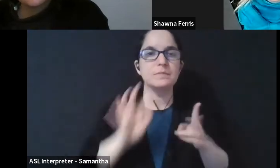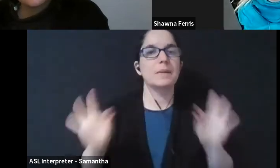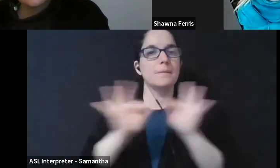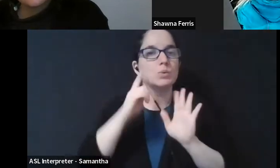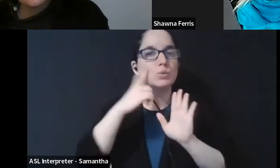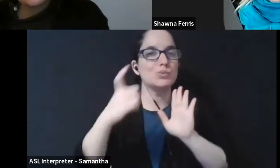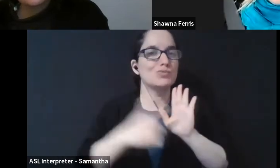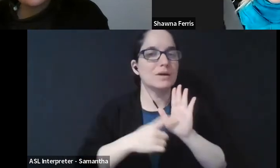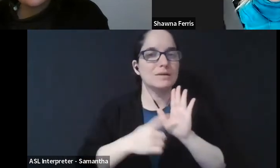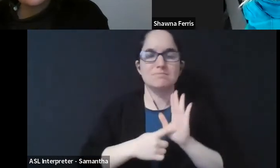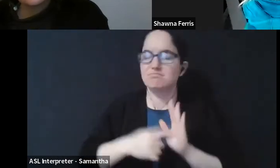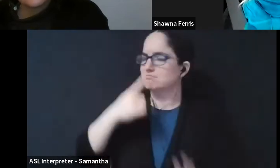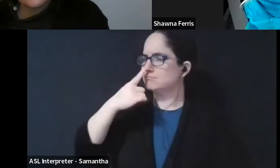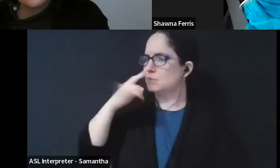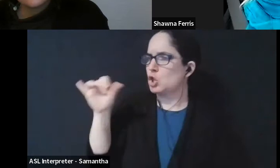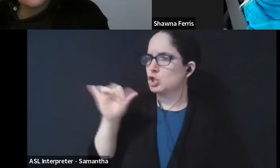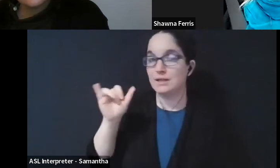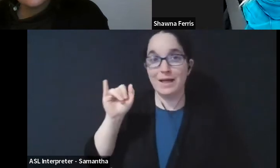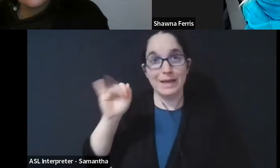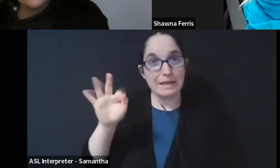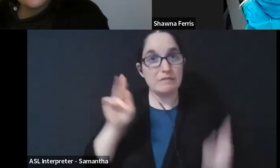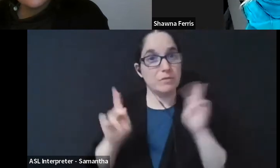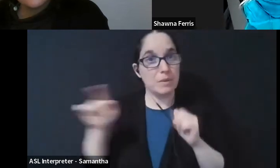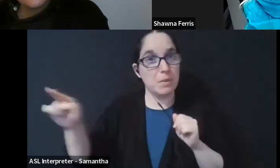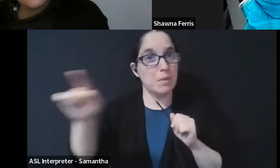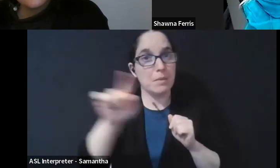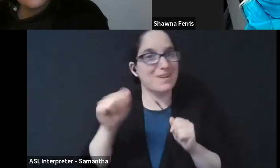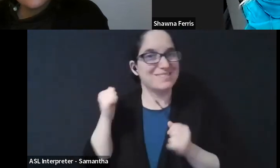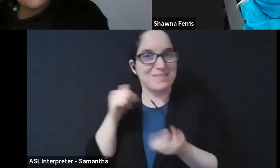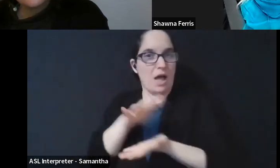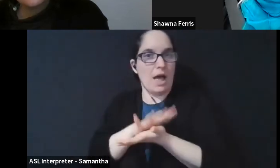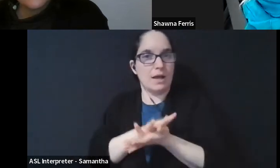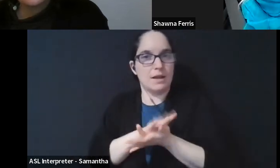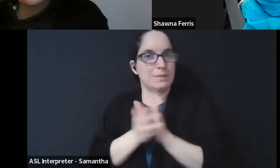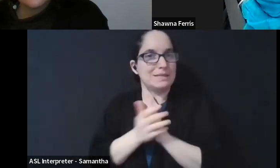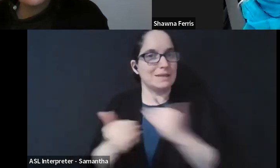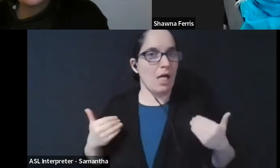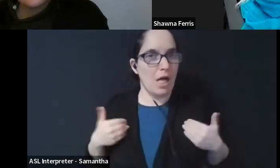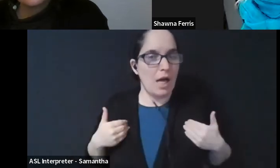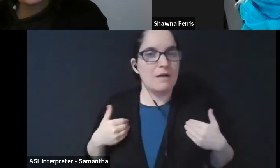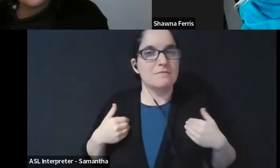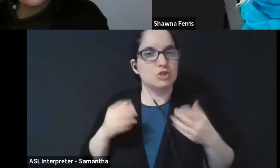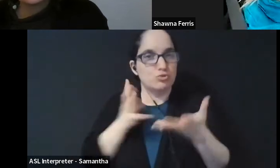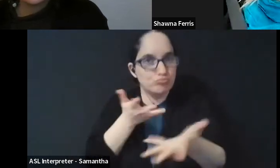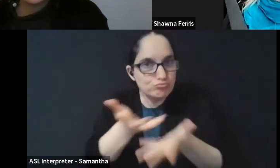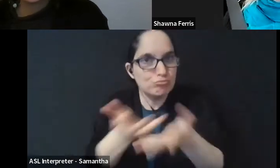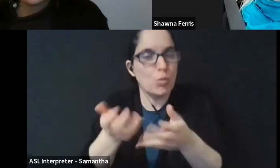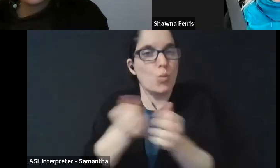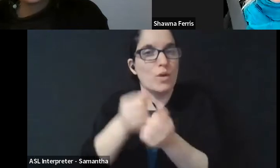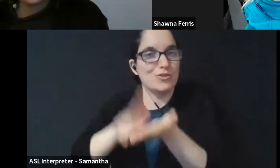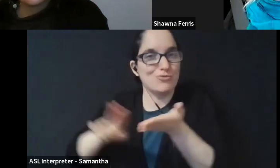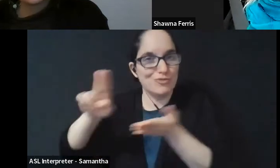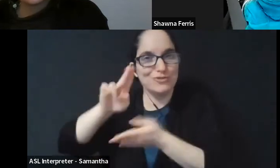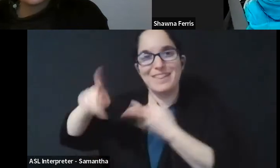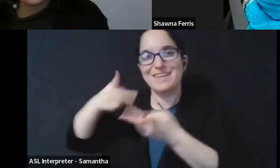be like for non-academic folks to work with big institutions like universities, and some of the language that gets tossed around in